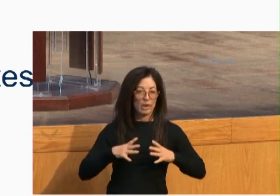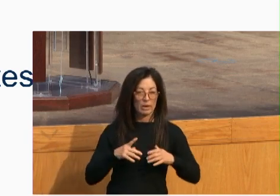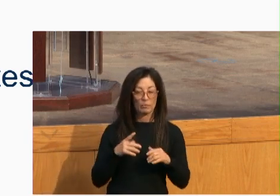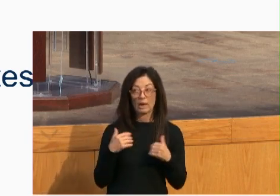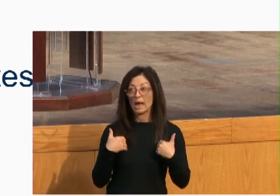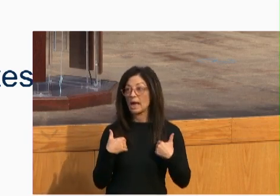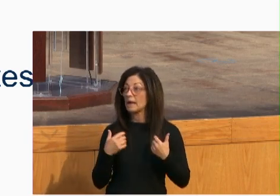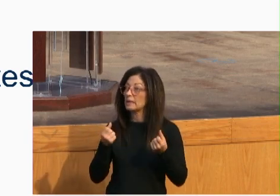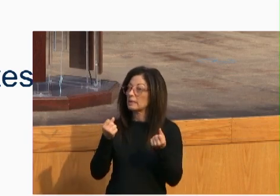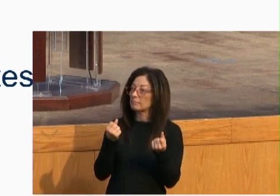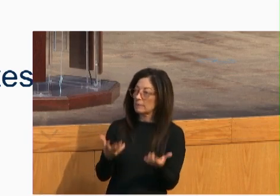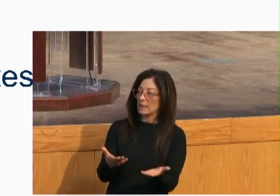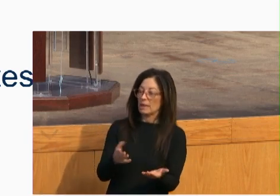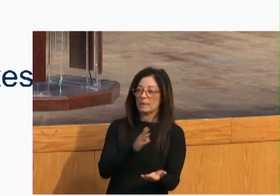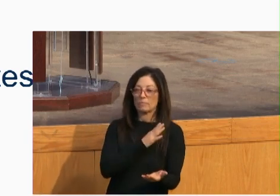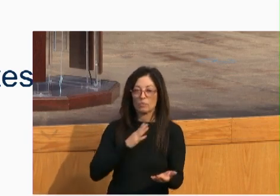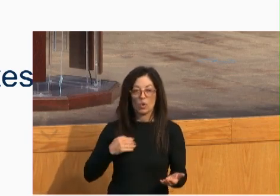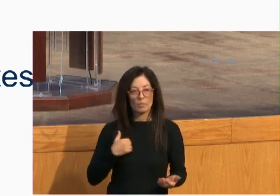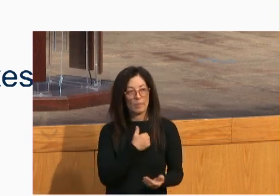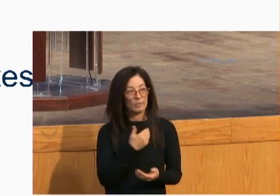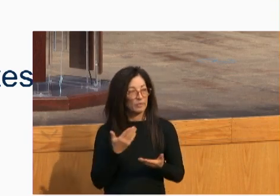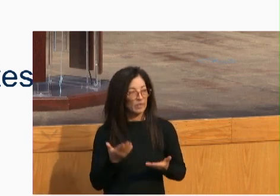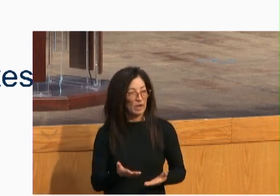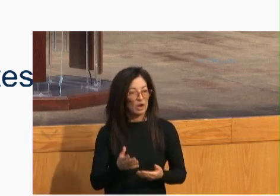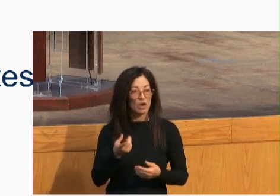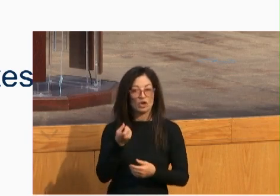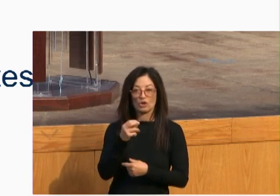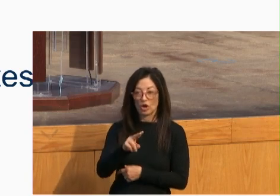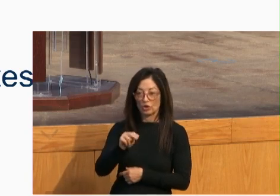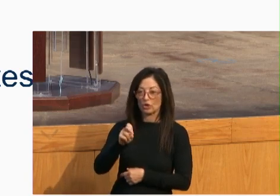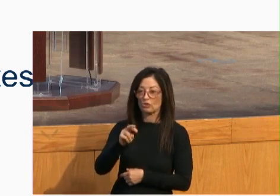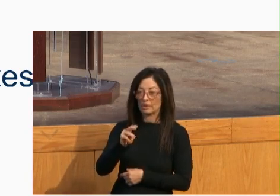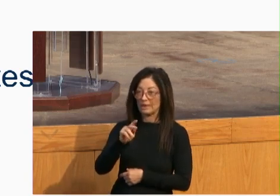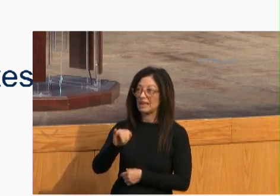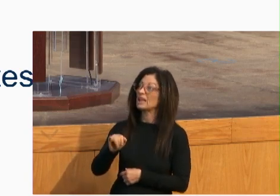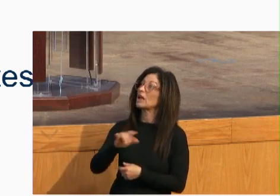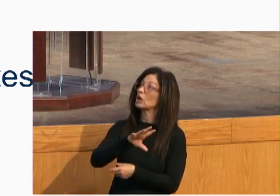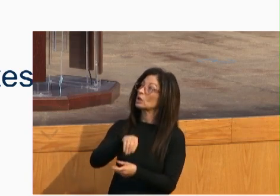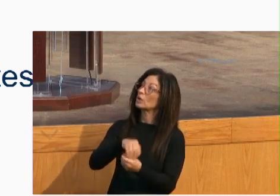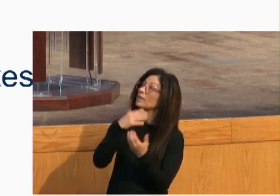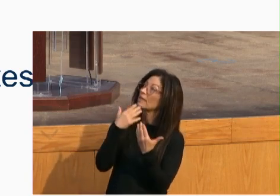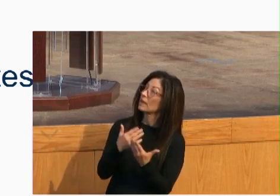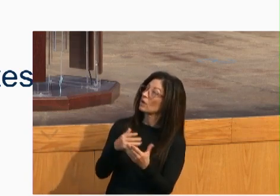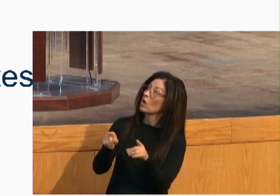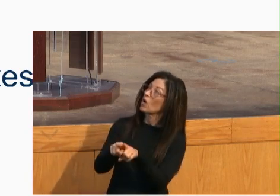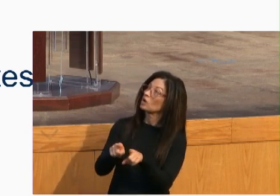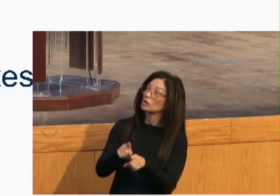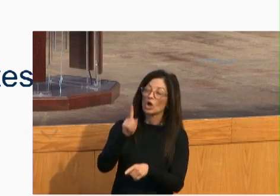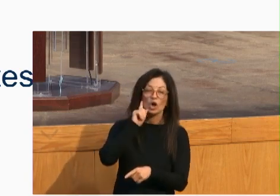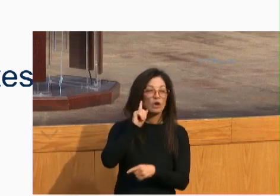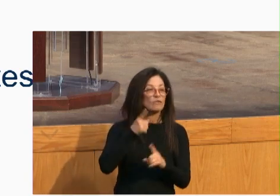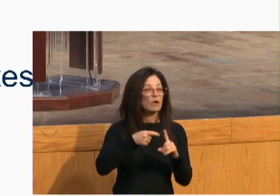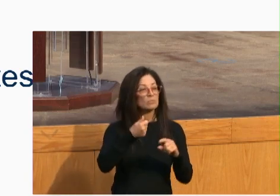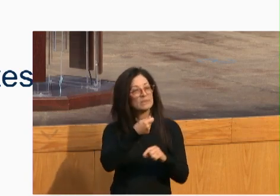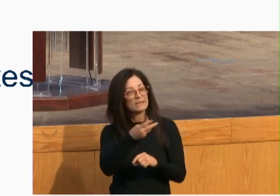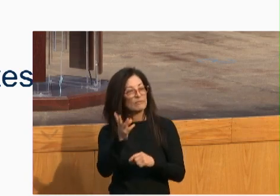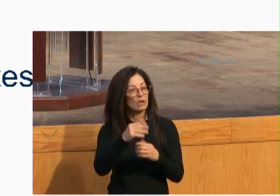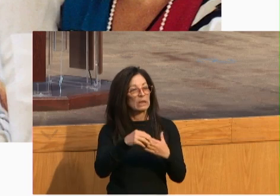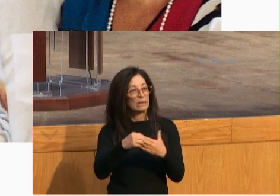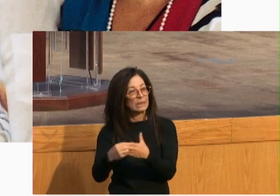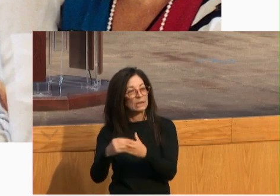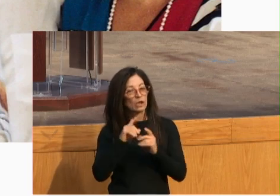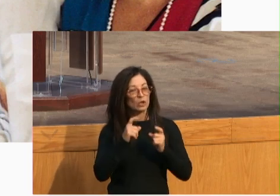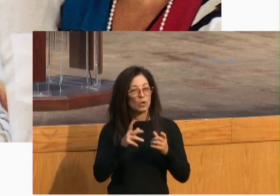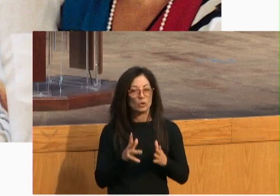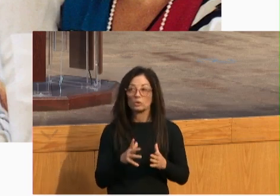of board members there, Dr. Narini included, thank you. And we heard from several of our lead donors, so I'm